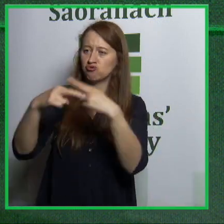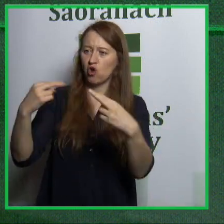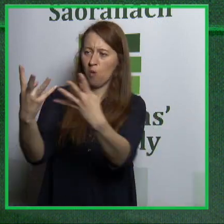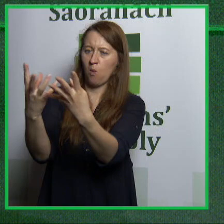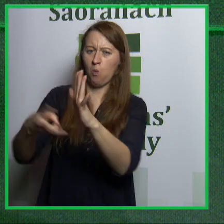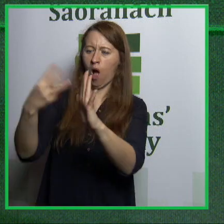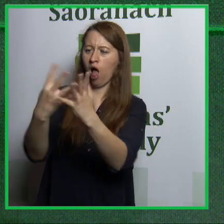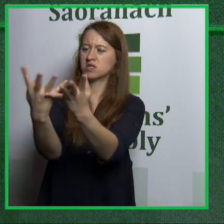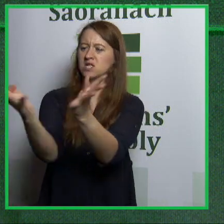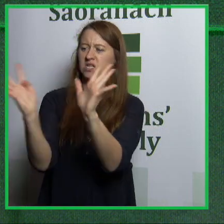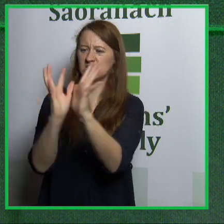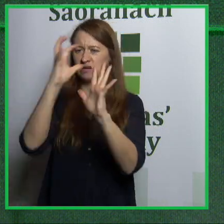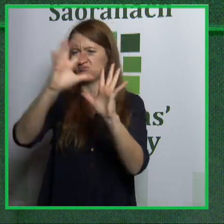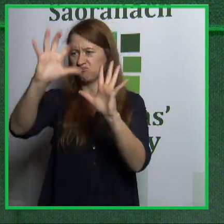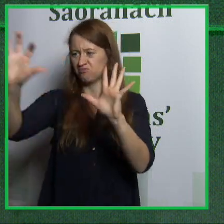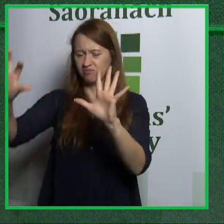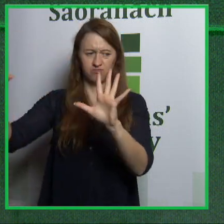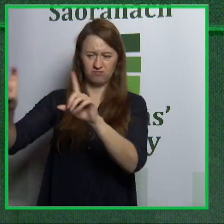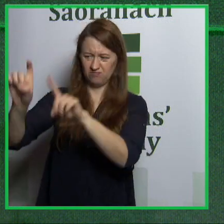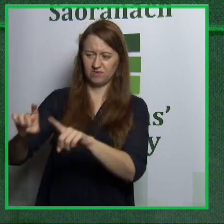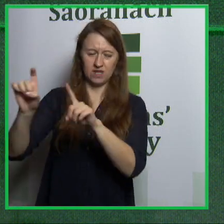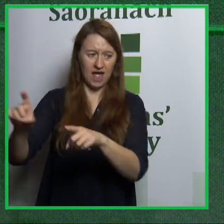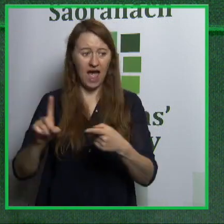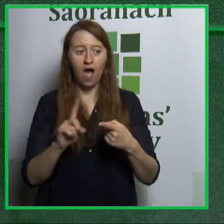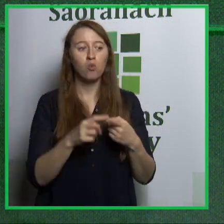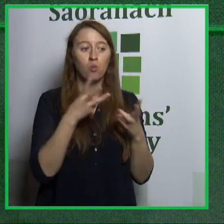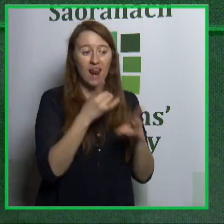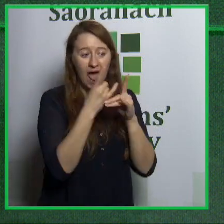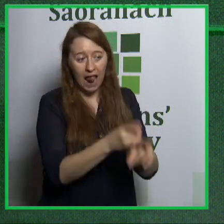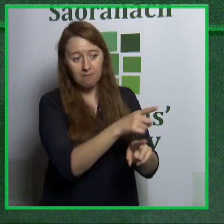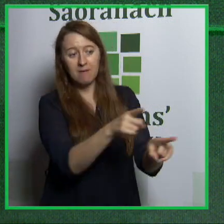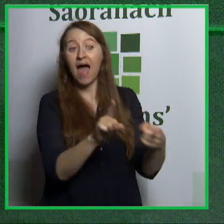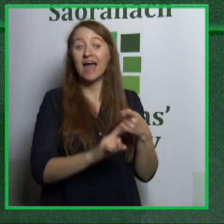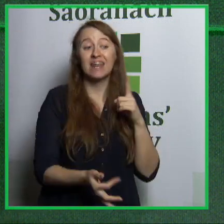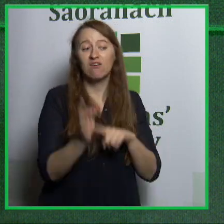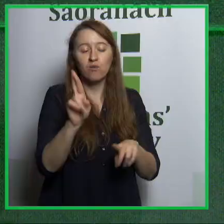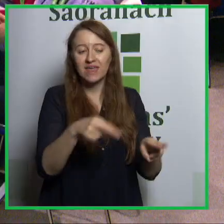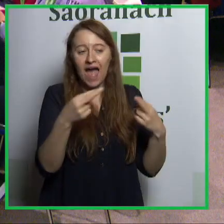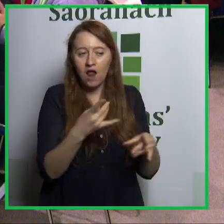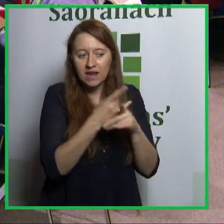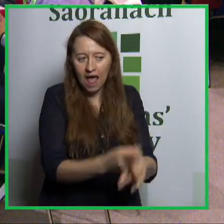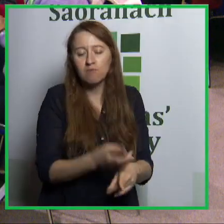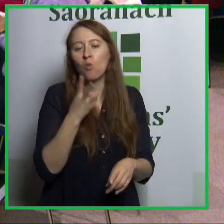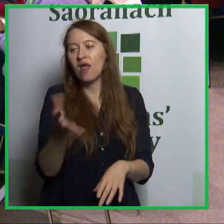out what you need. And if we can't get it for you, we're going to find out why we can't get it for you. Absolutely, that is profound.